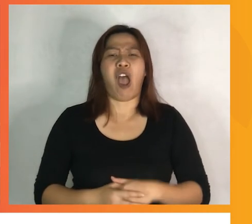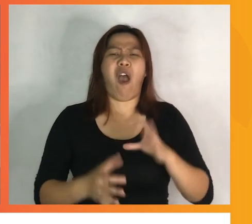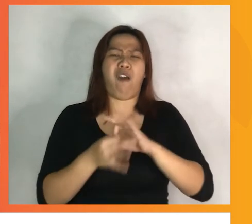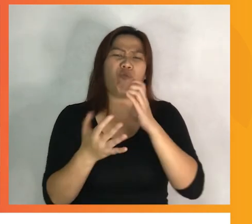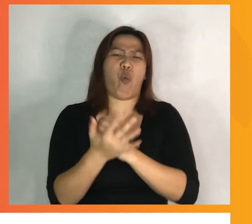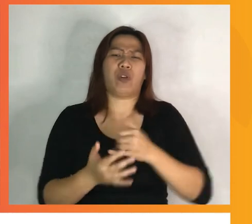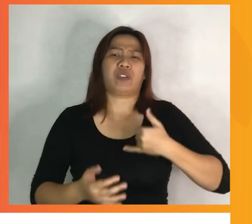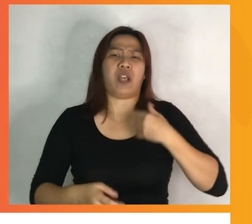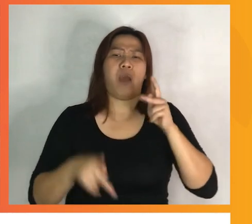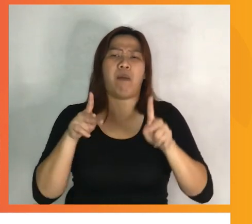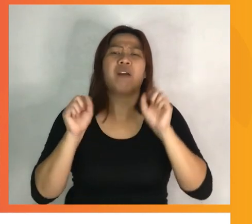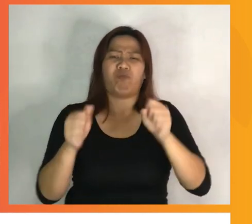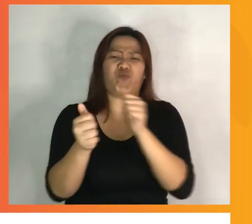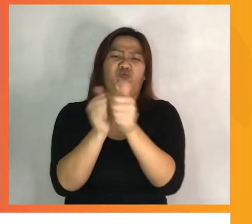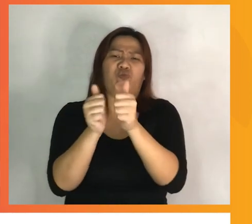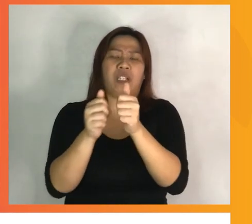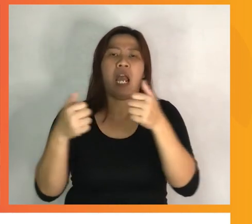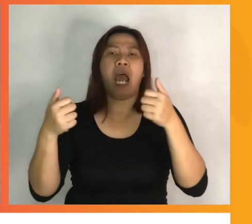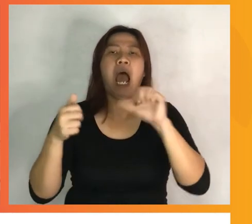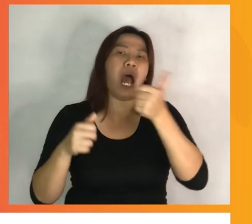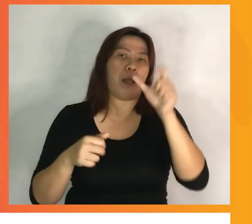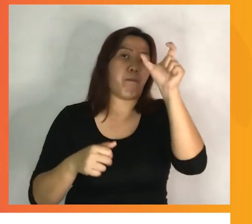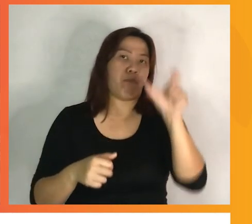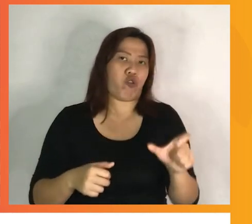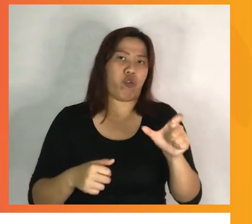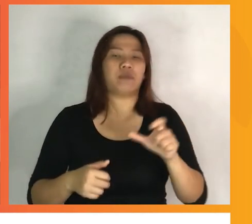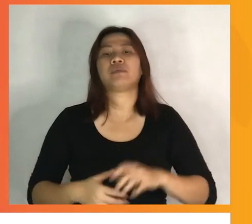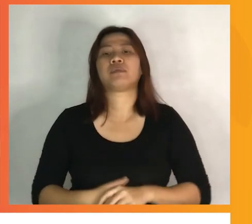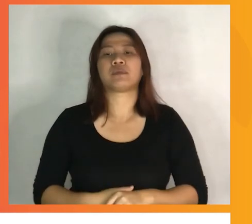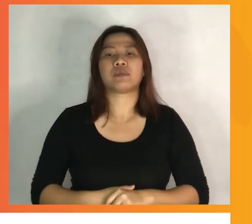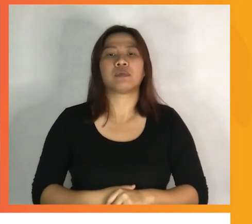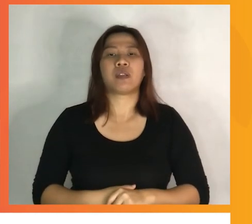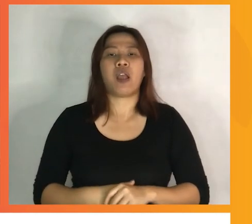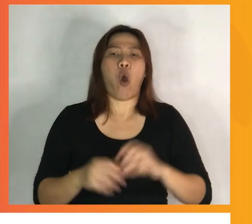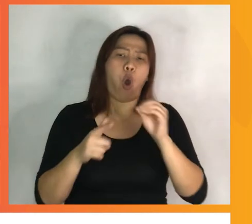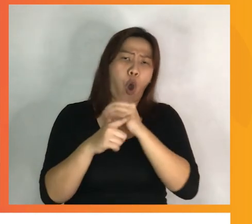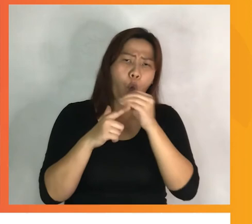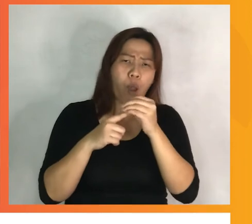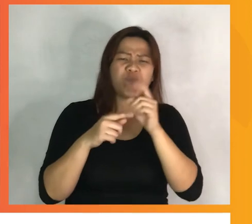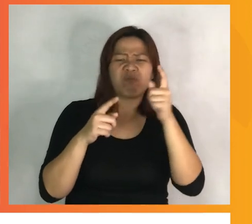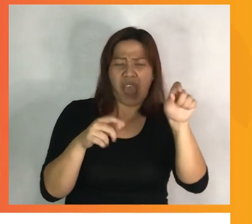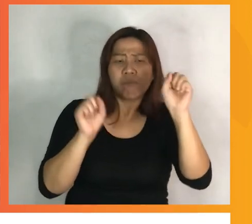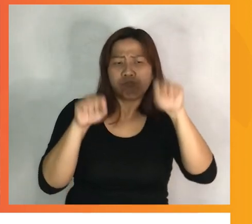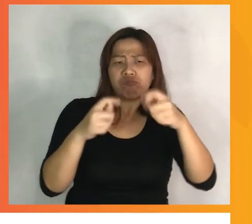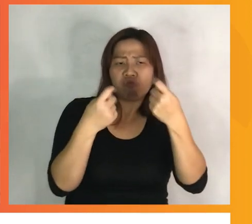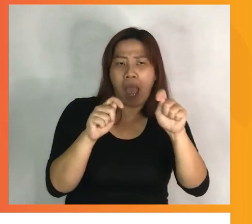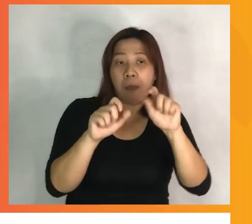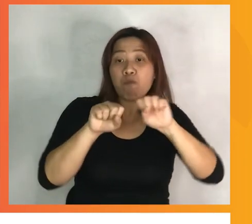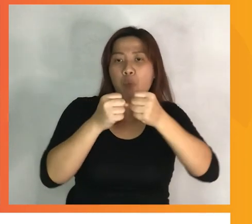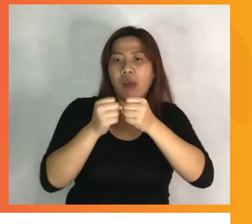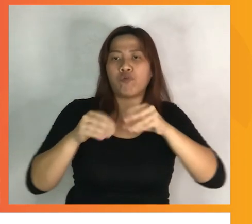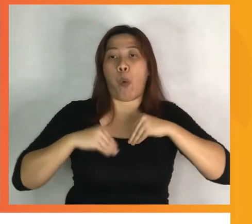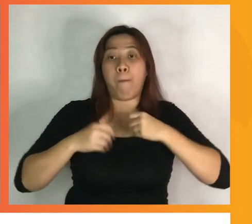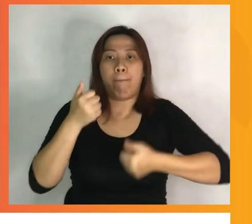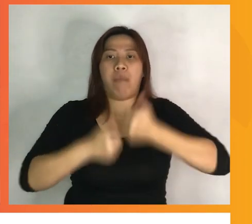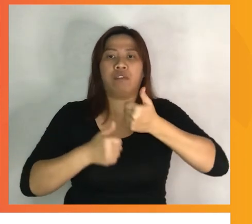Of course, young people can compete against another person, or alternatively, they just try